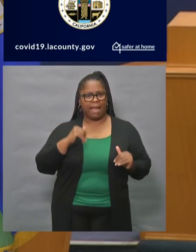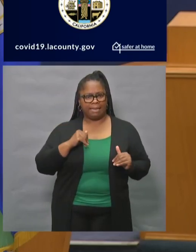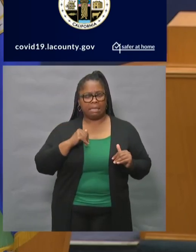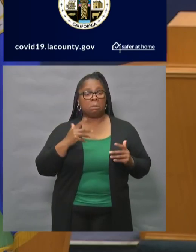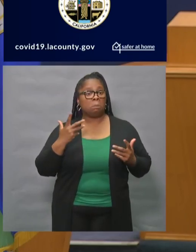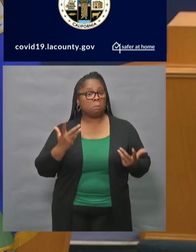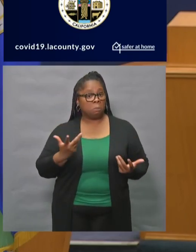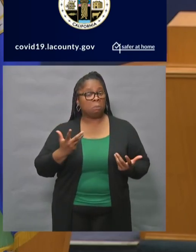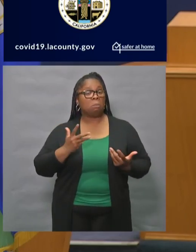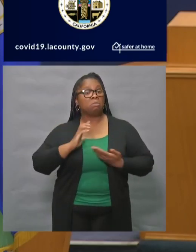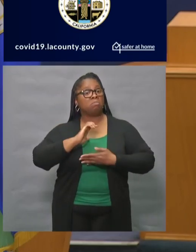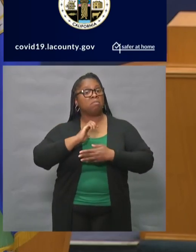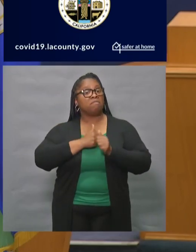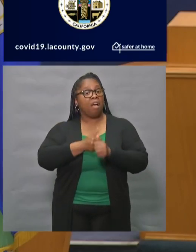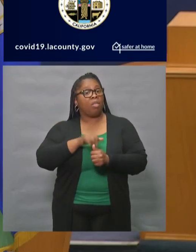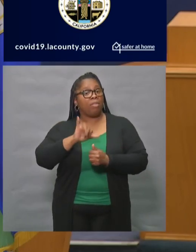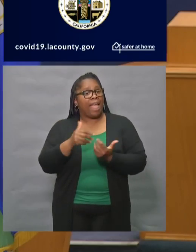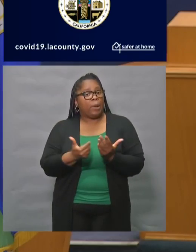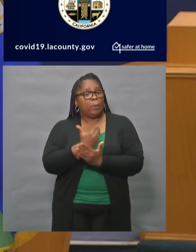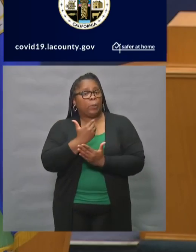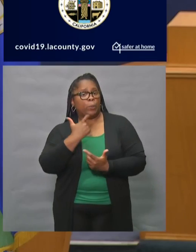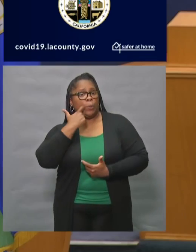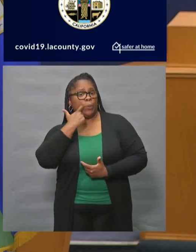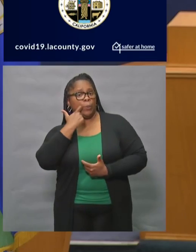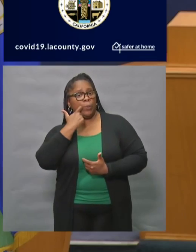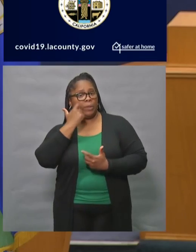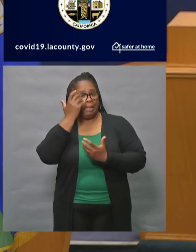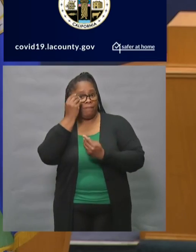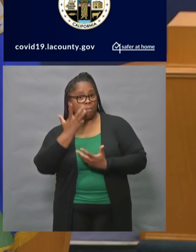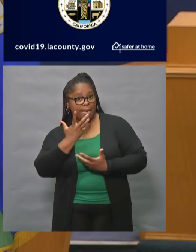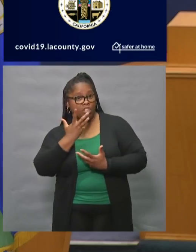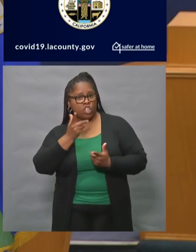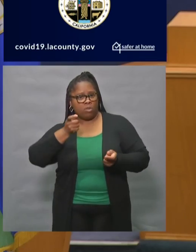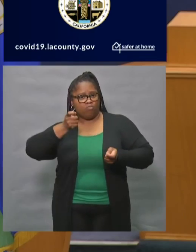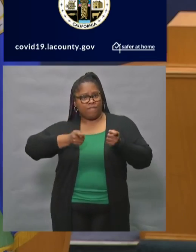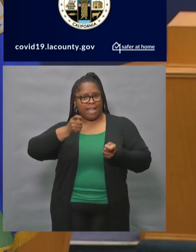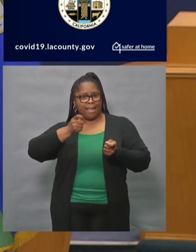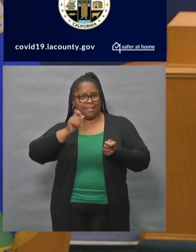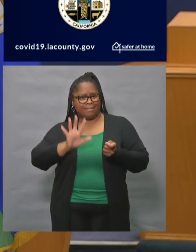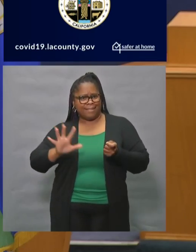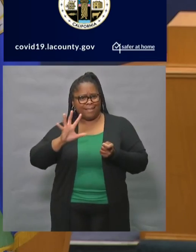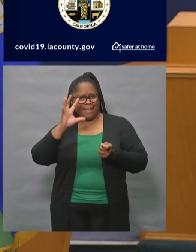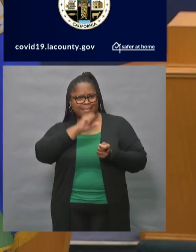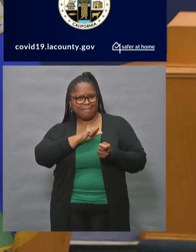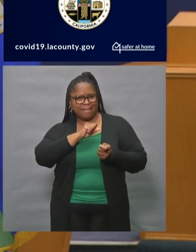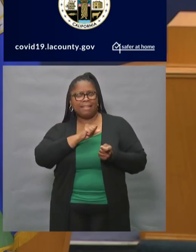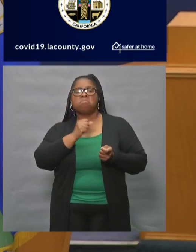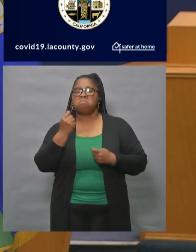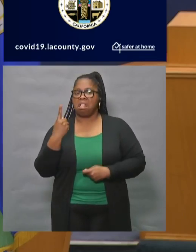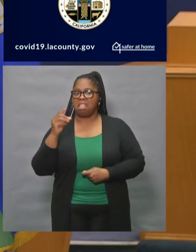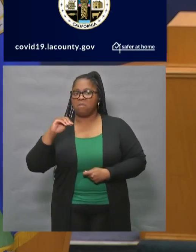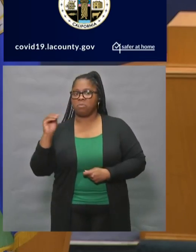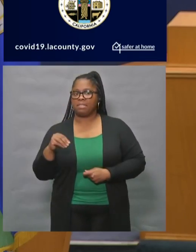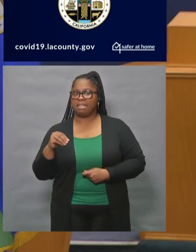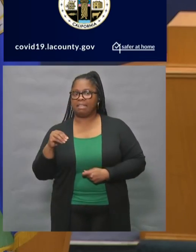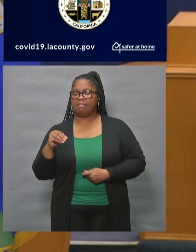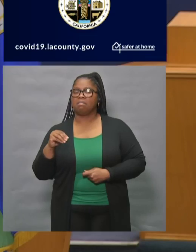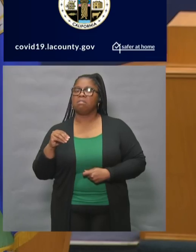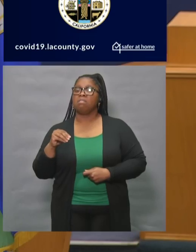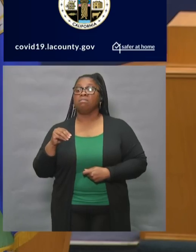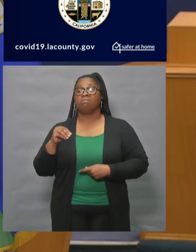new updated information, the revised estimate is around 11%, as you state. And of course, there's uncertainty around